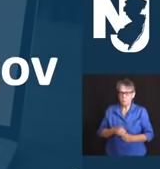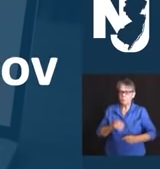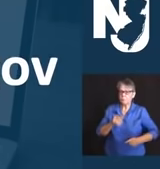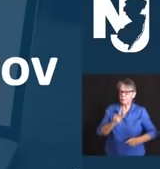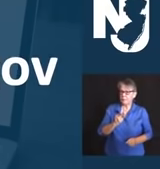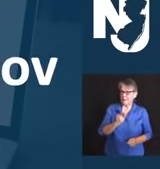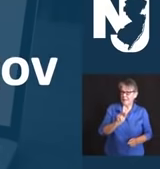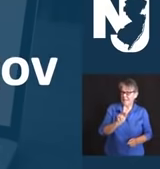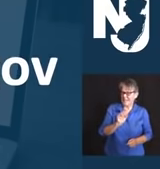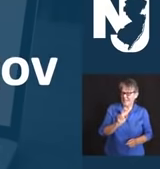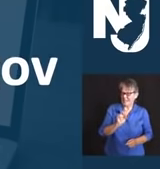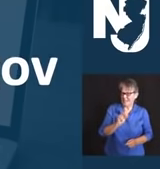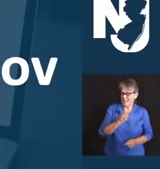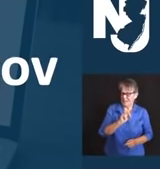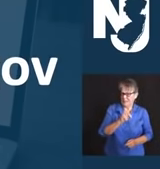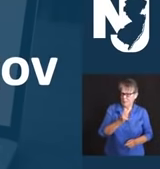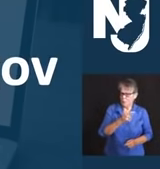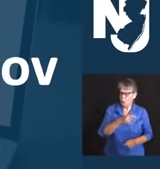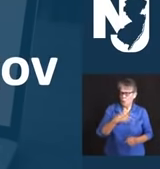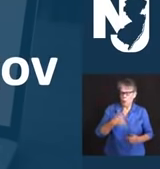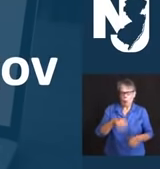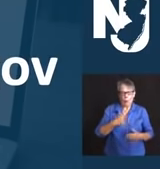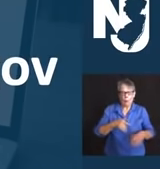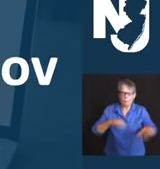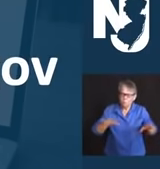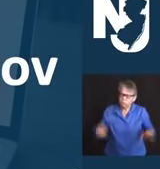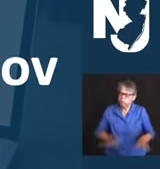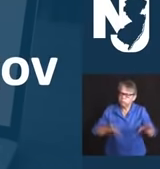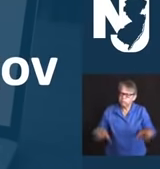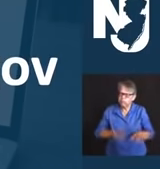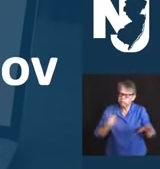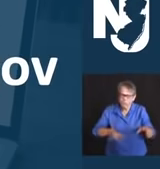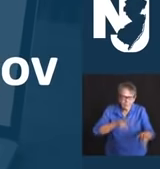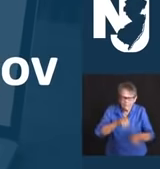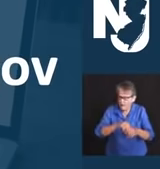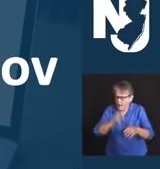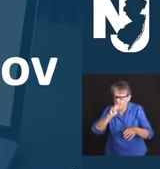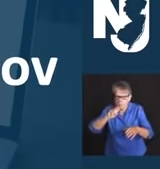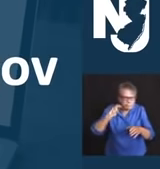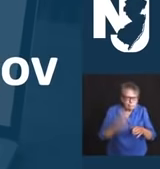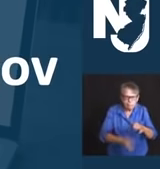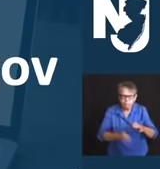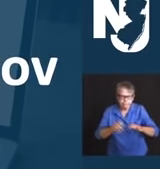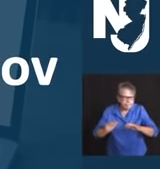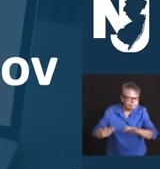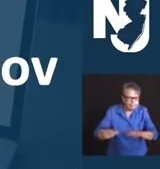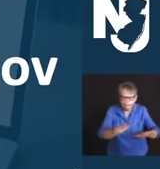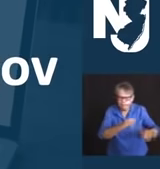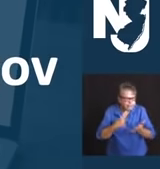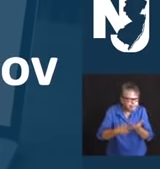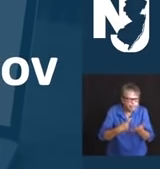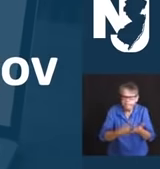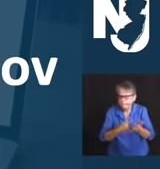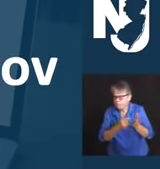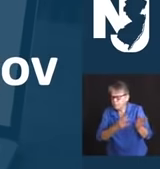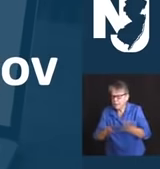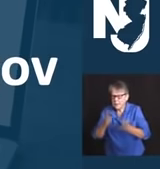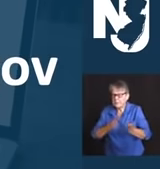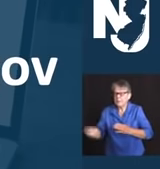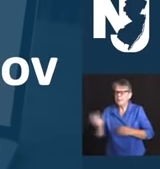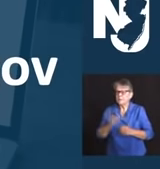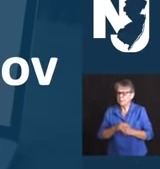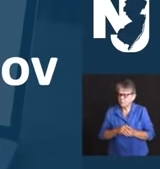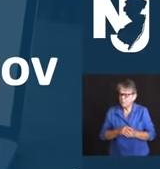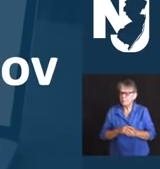school district is unique. Each has its own unique makeup and faces its own unique challenges. There are no, and I